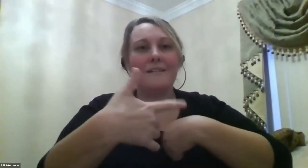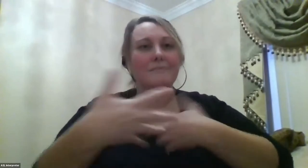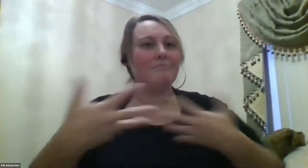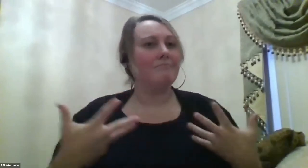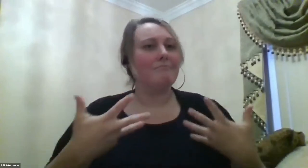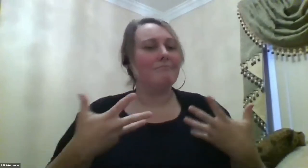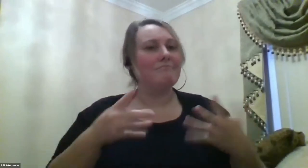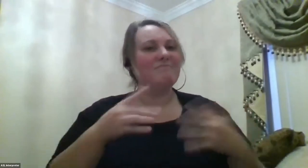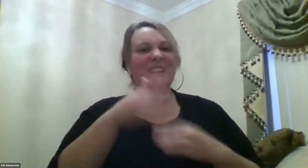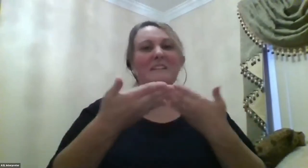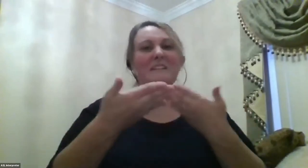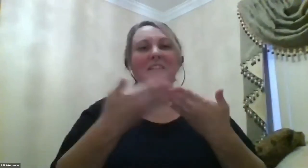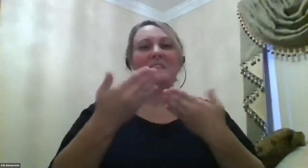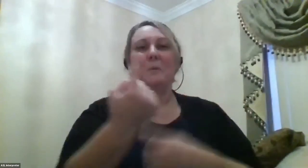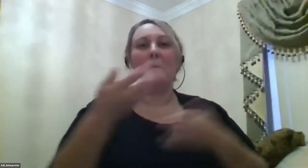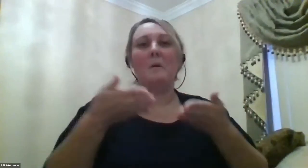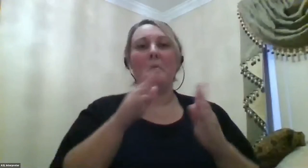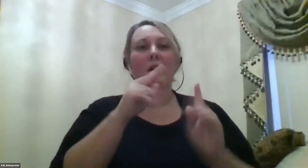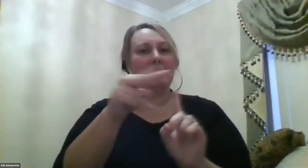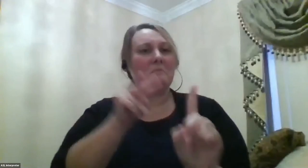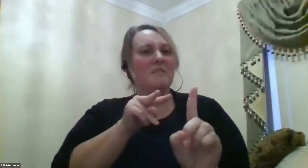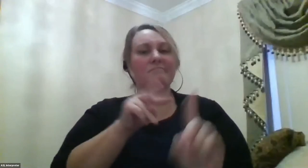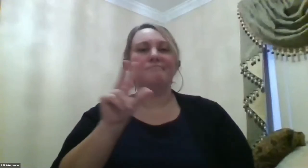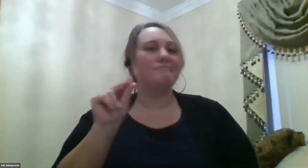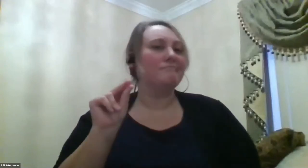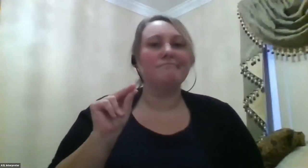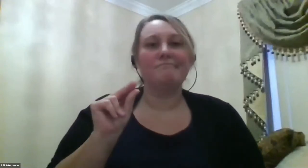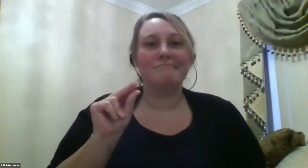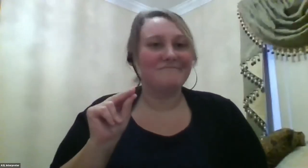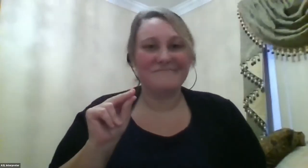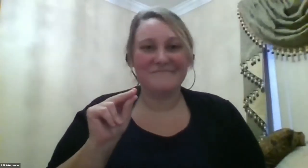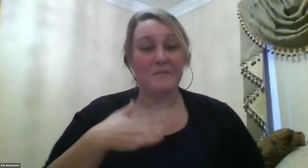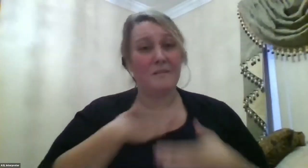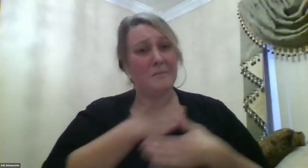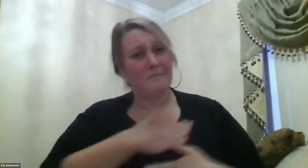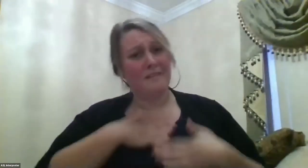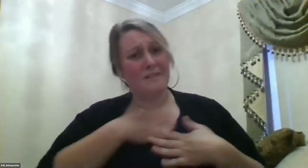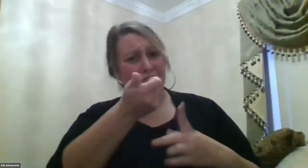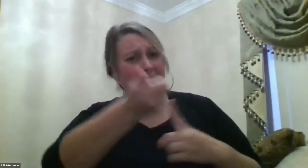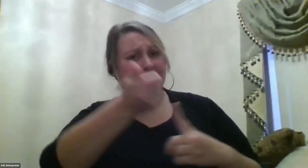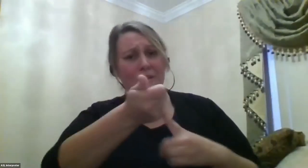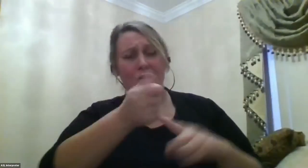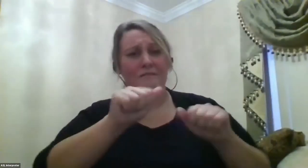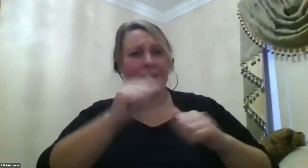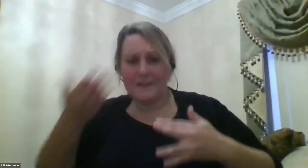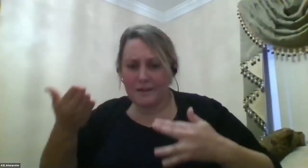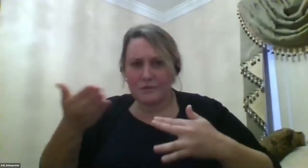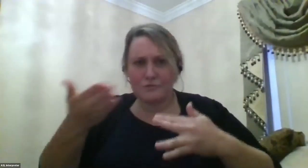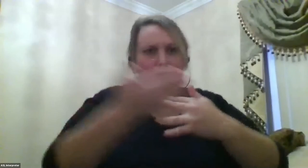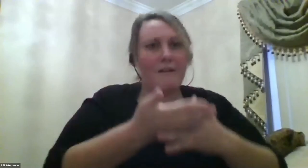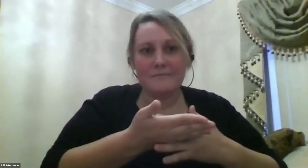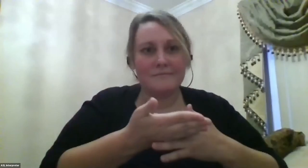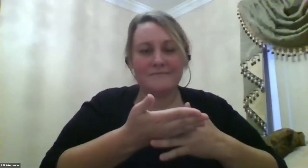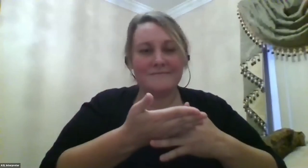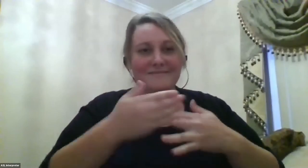Yeah. And it's sort of like this, the way that pleasure can kind of interrupt, um, both in like extreme ways and also sort of like more mundane. Um,